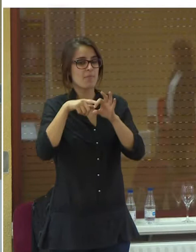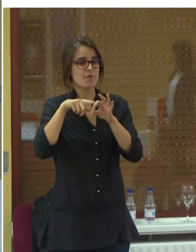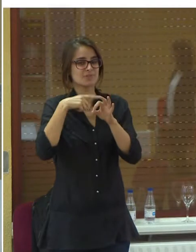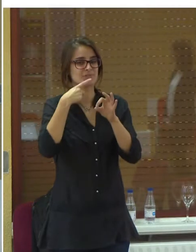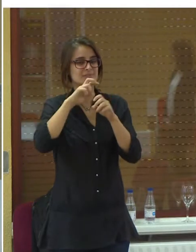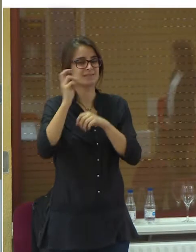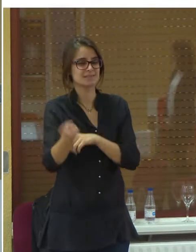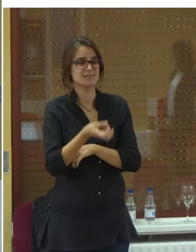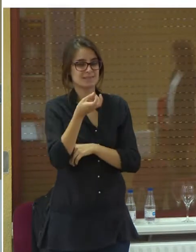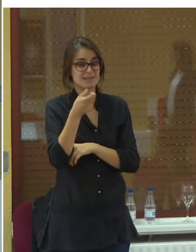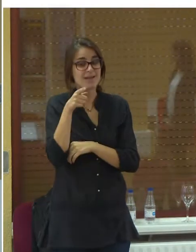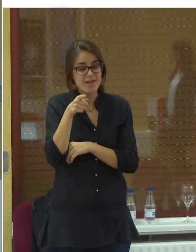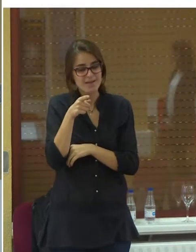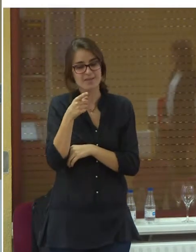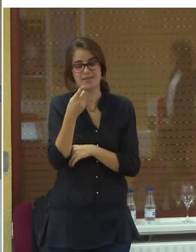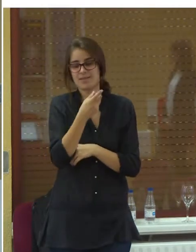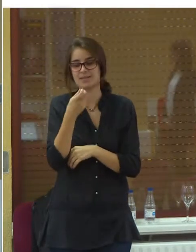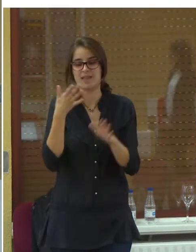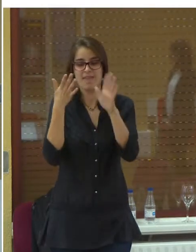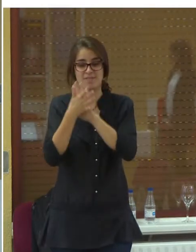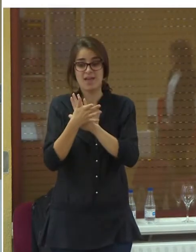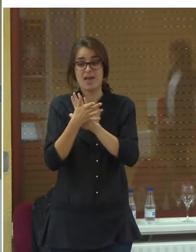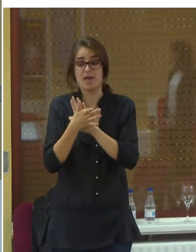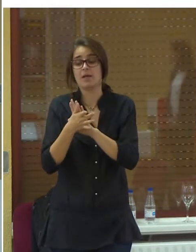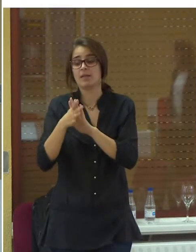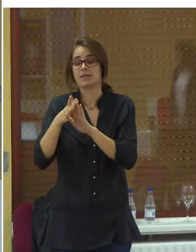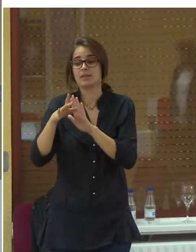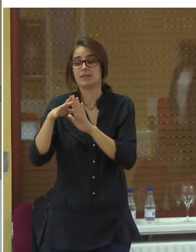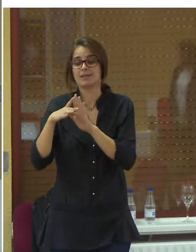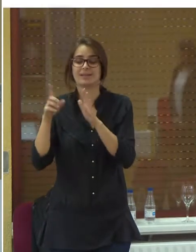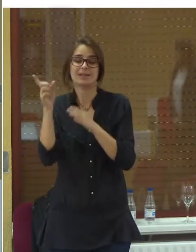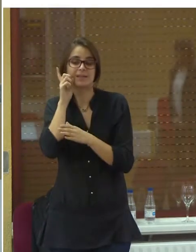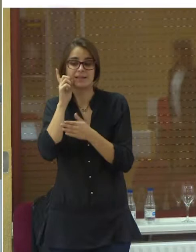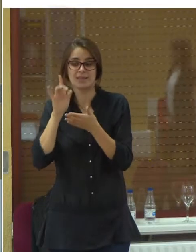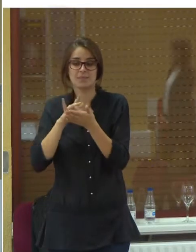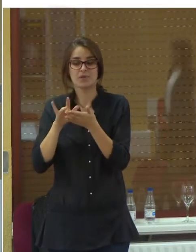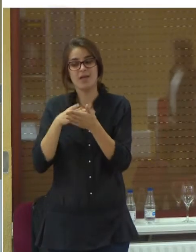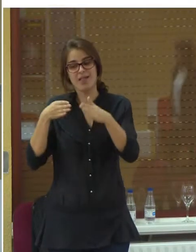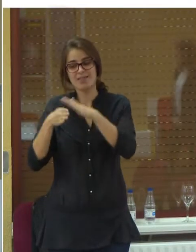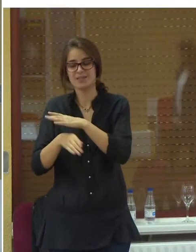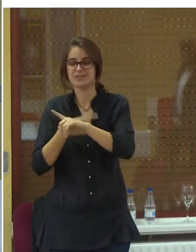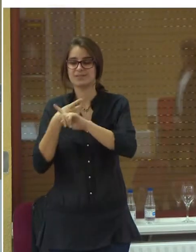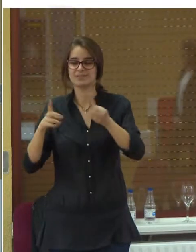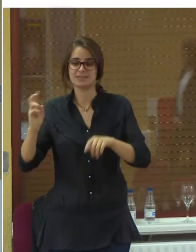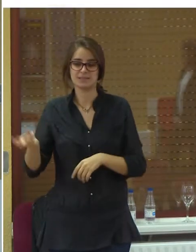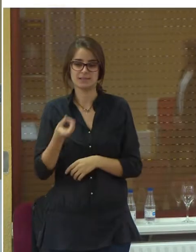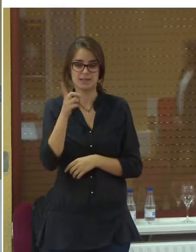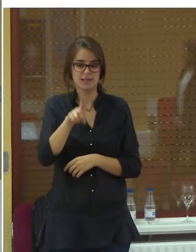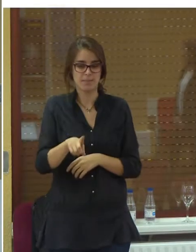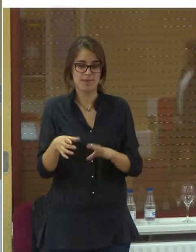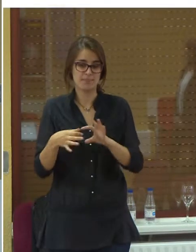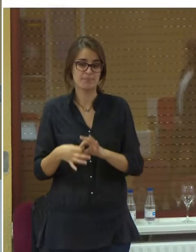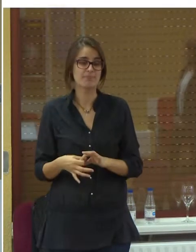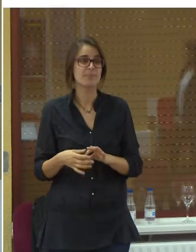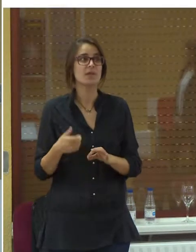widespread number of job posts that requested a lot of access to smartphones and other